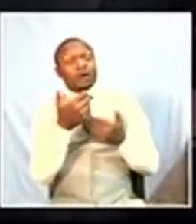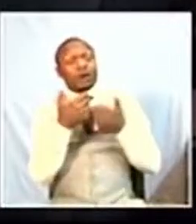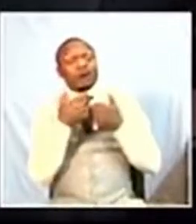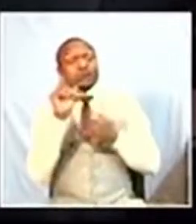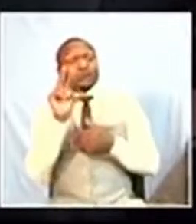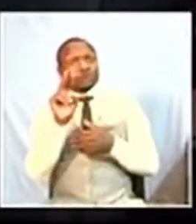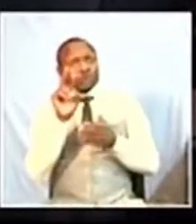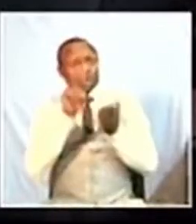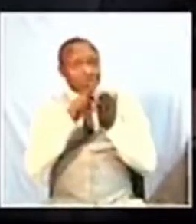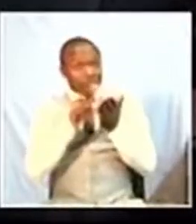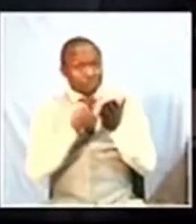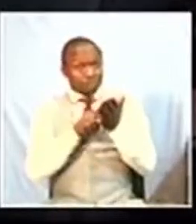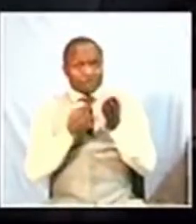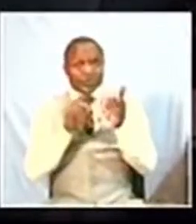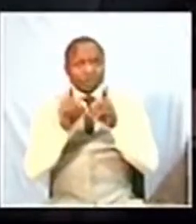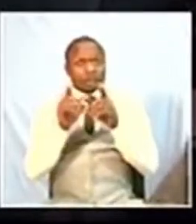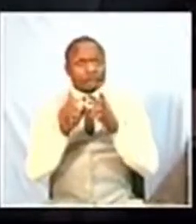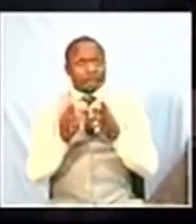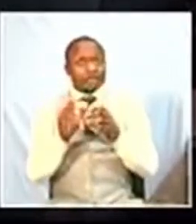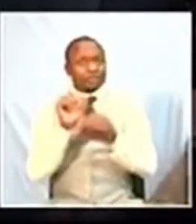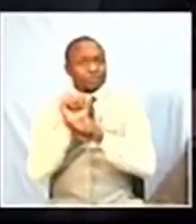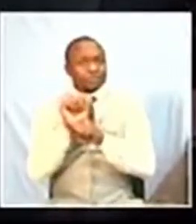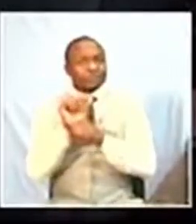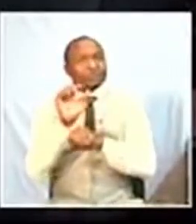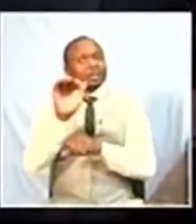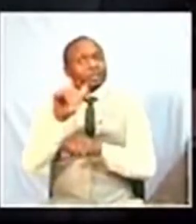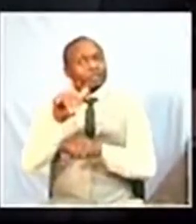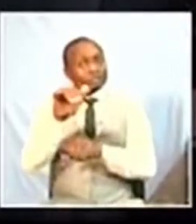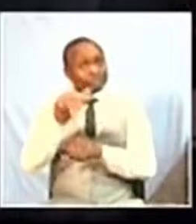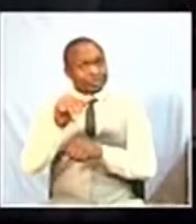your report, Director of Works. Yes.